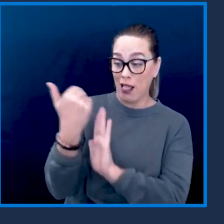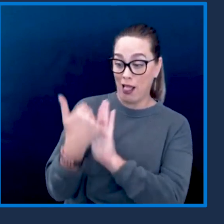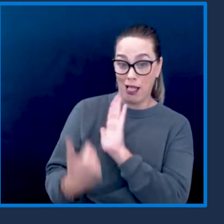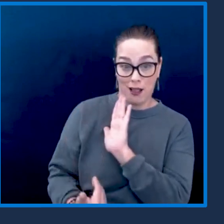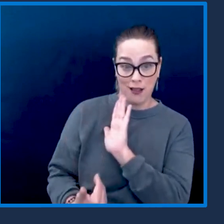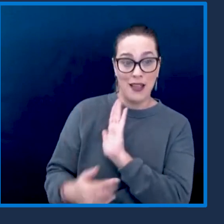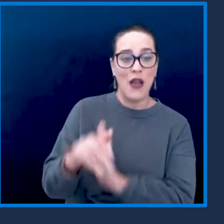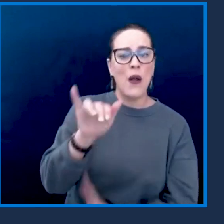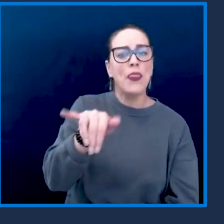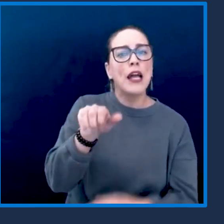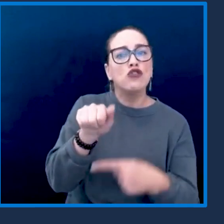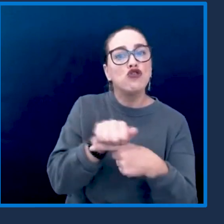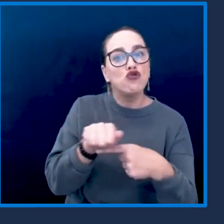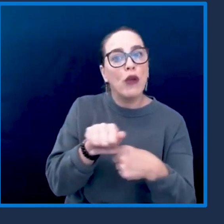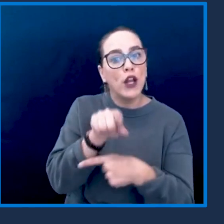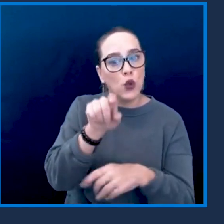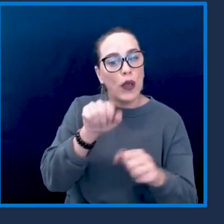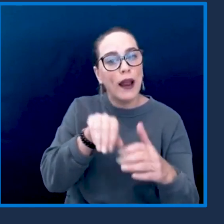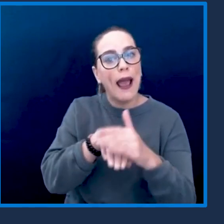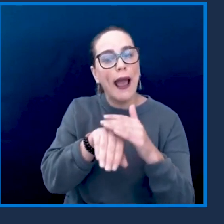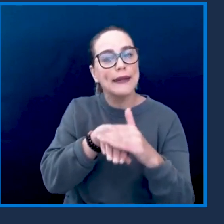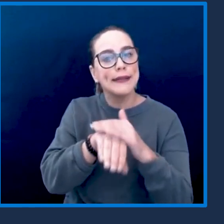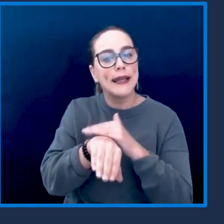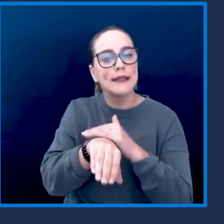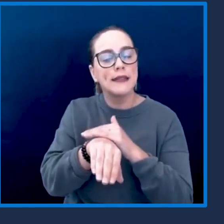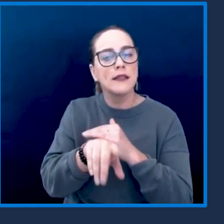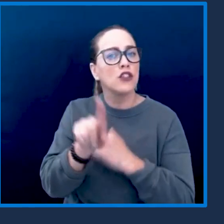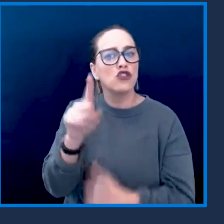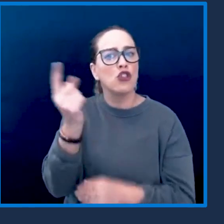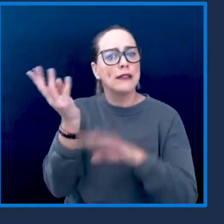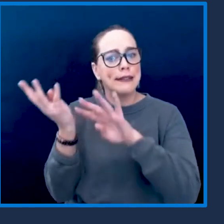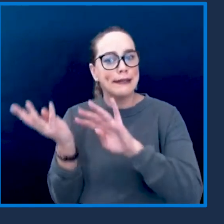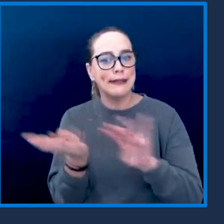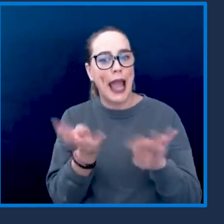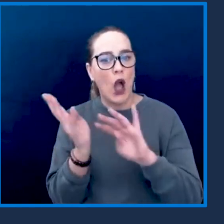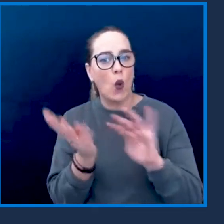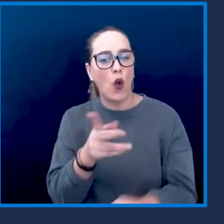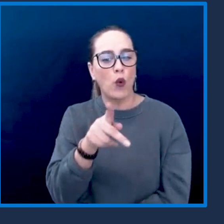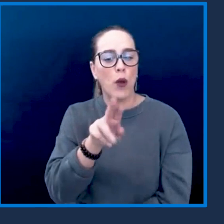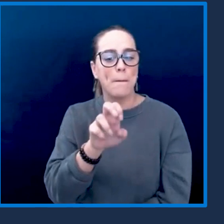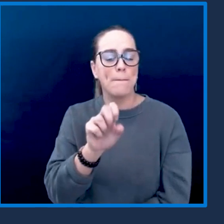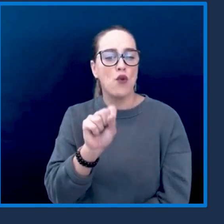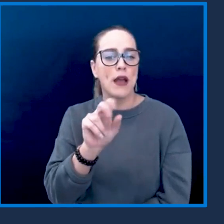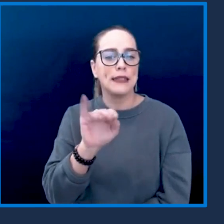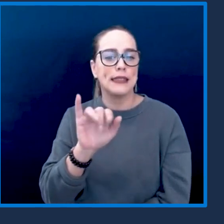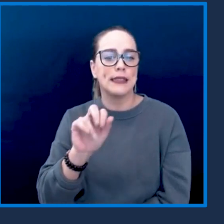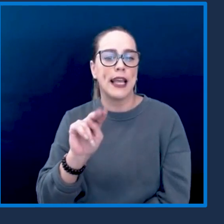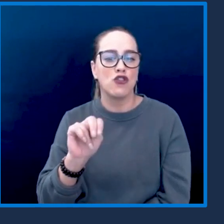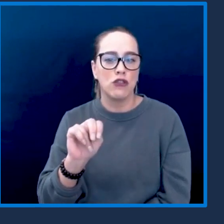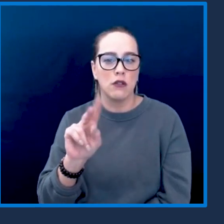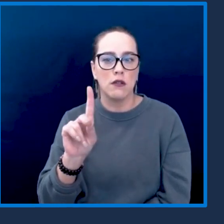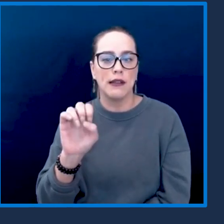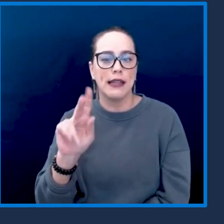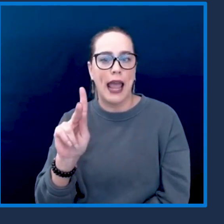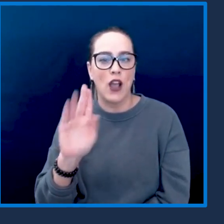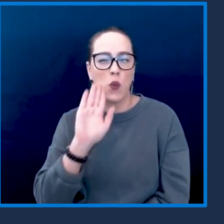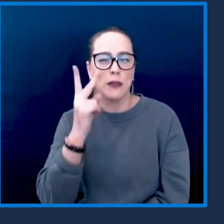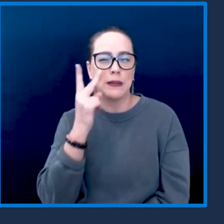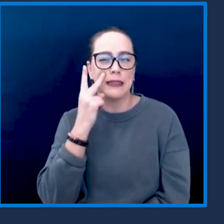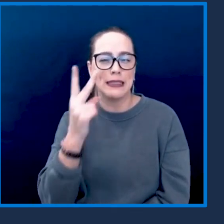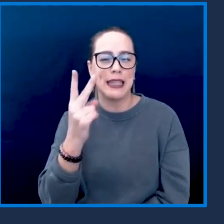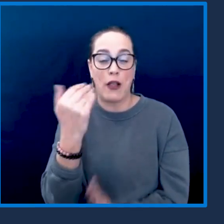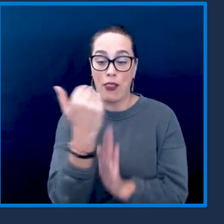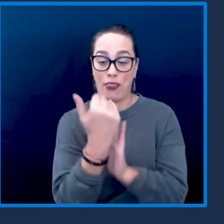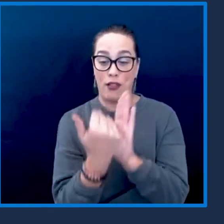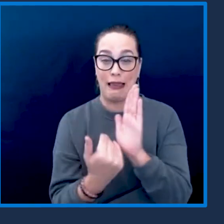to anyone. If you would like to access these trainings, just download the presentation deck for this session. The links are